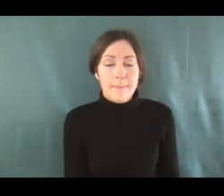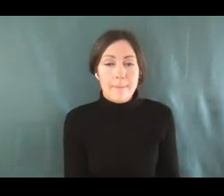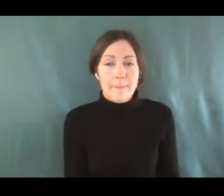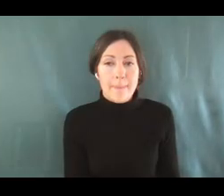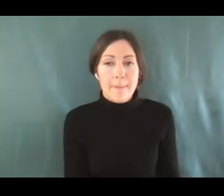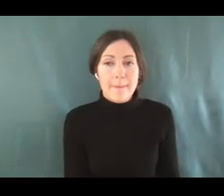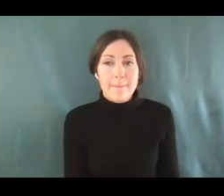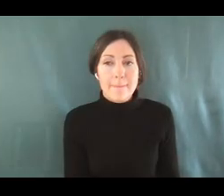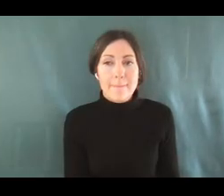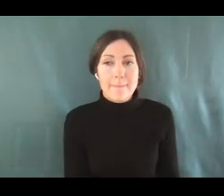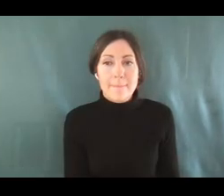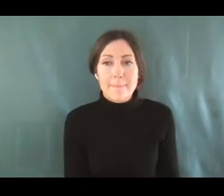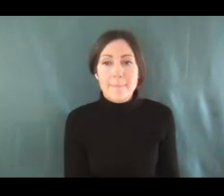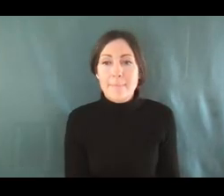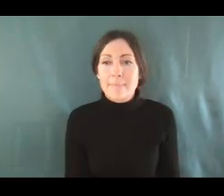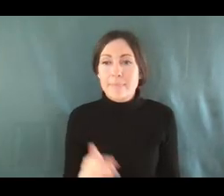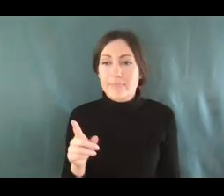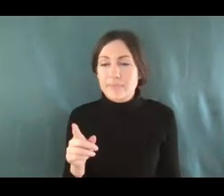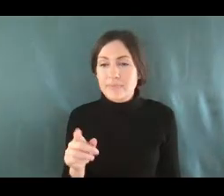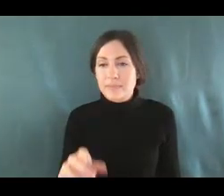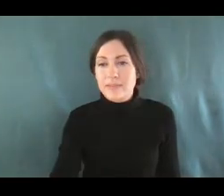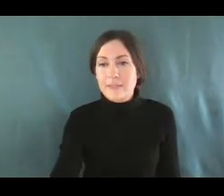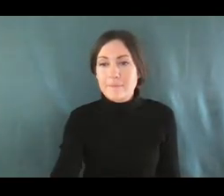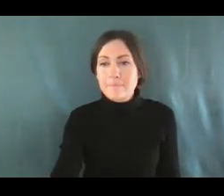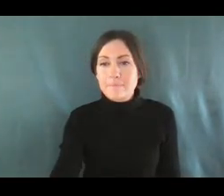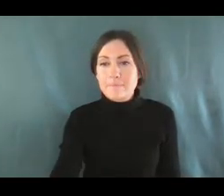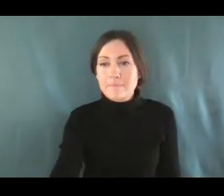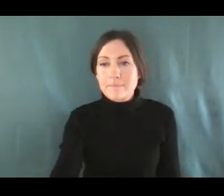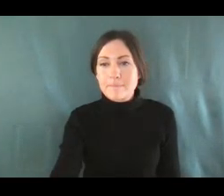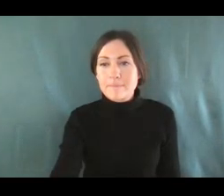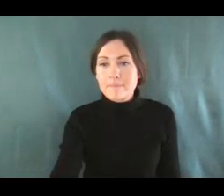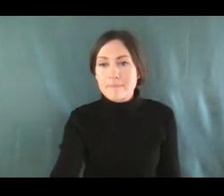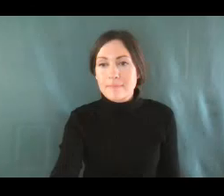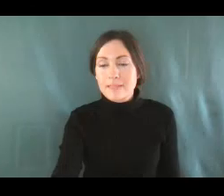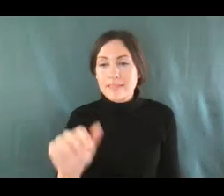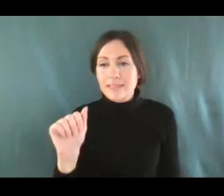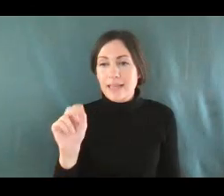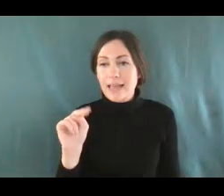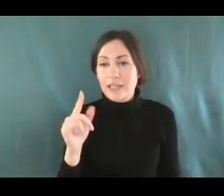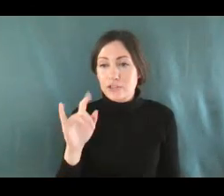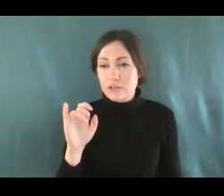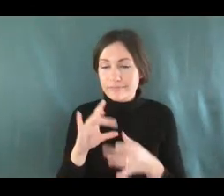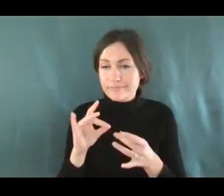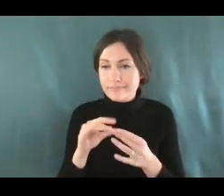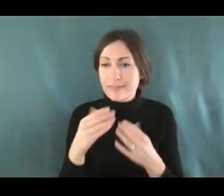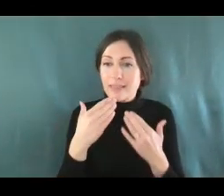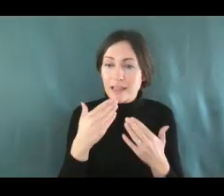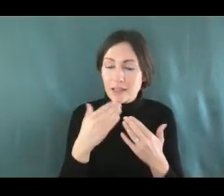This is Angie. I just wanted to say thank you, Shannon. It's always good to work with the